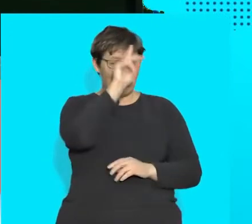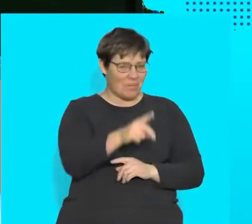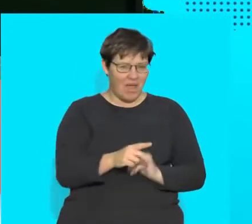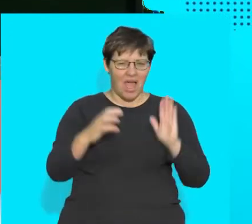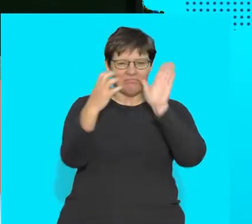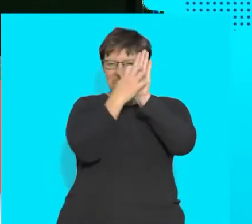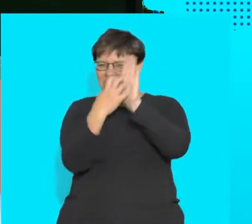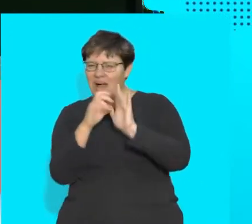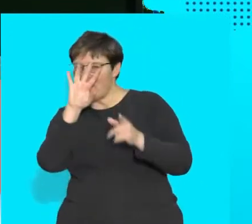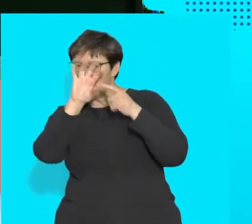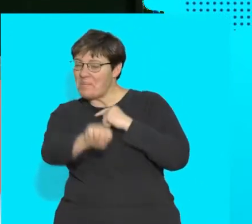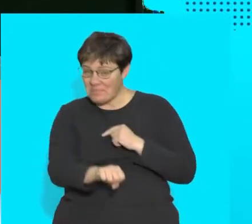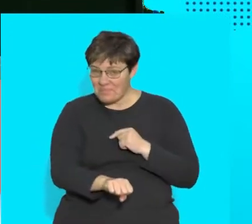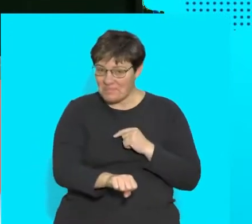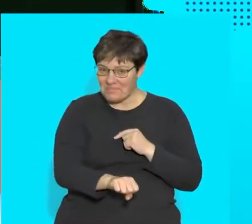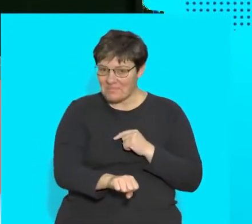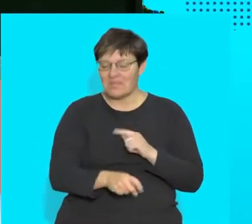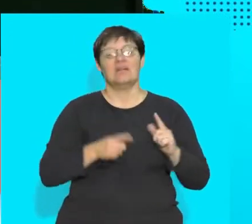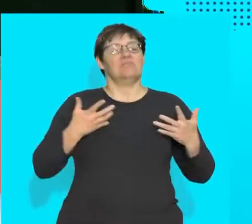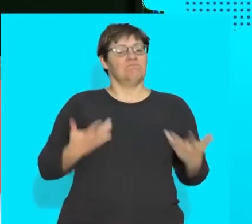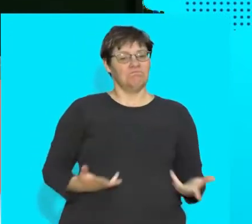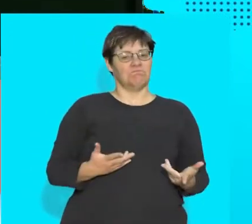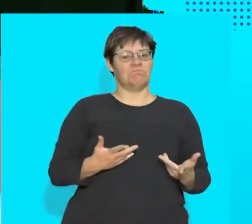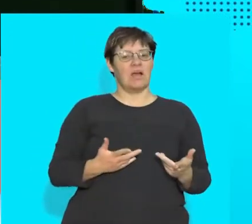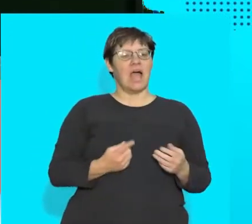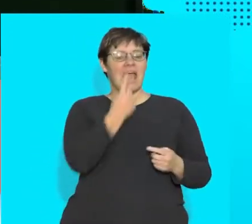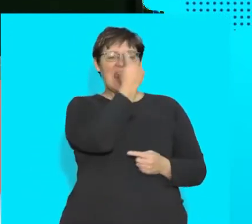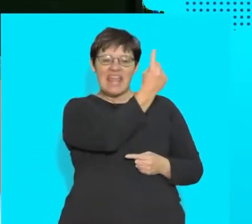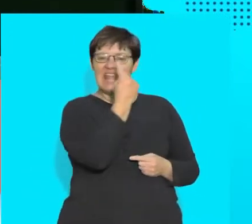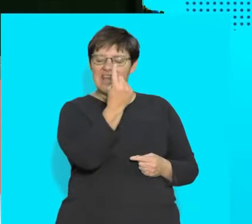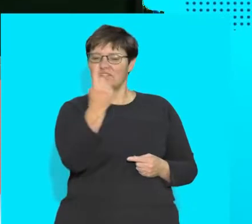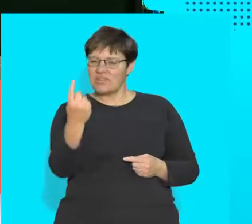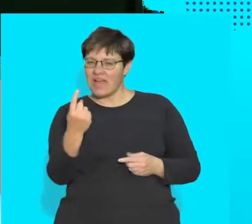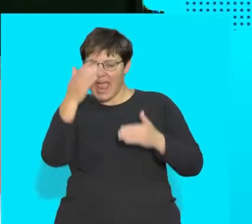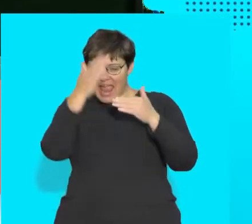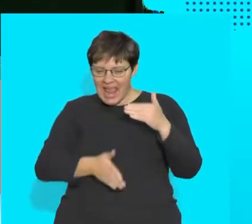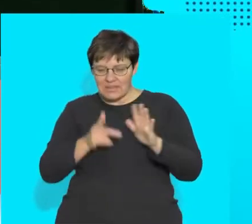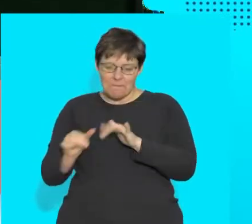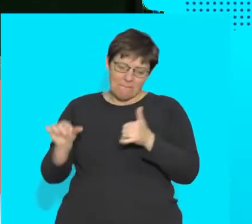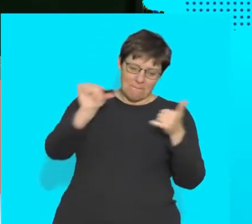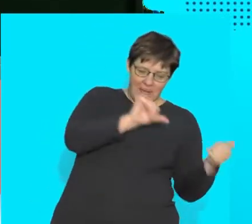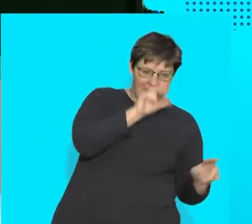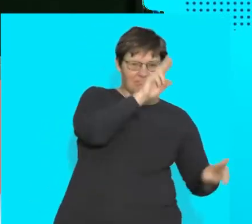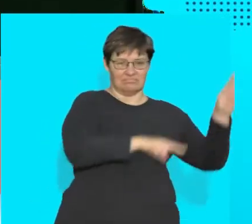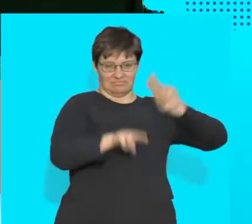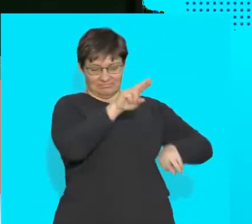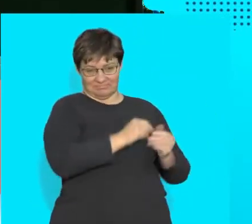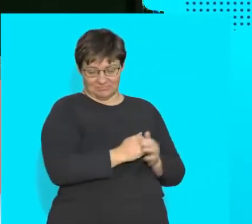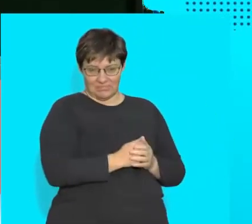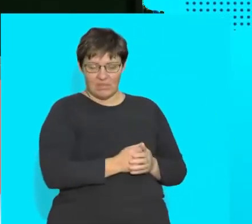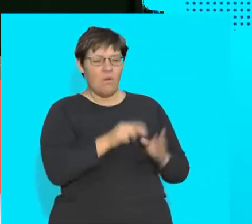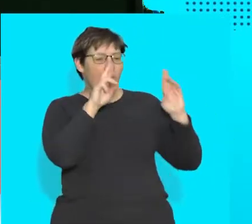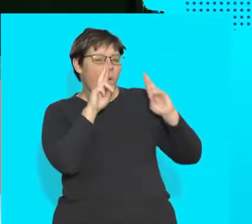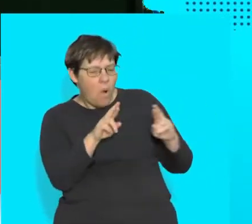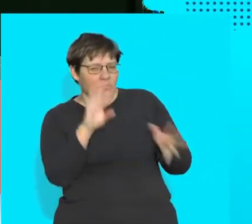those diagrams coming back to you. It's really important at the end of each section that you do go back. I'm hoping that you